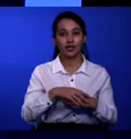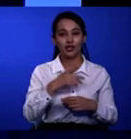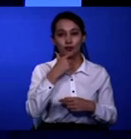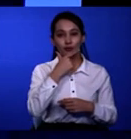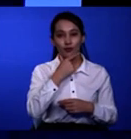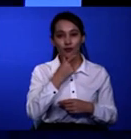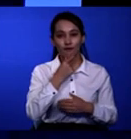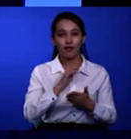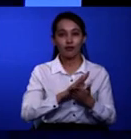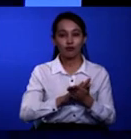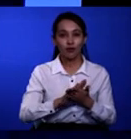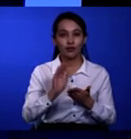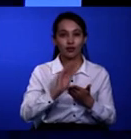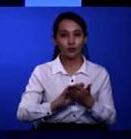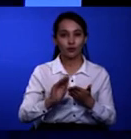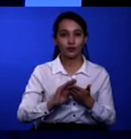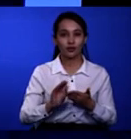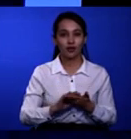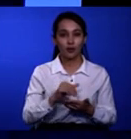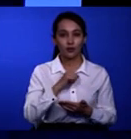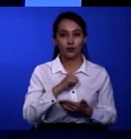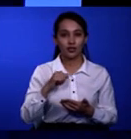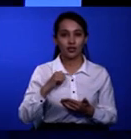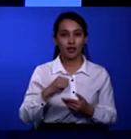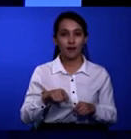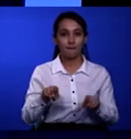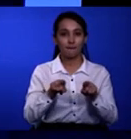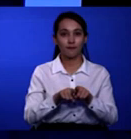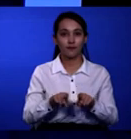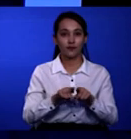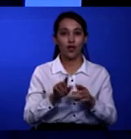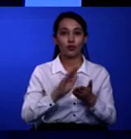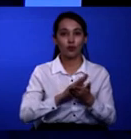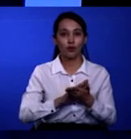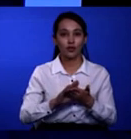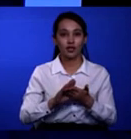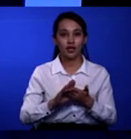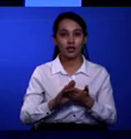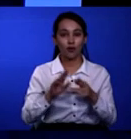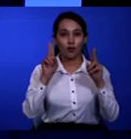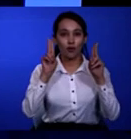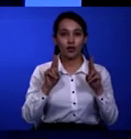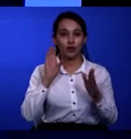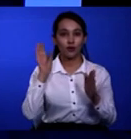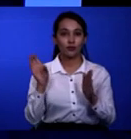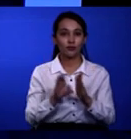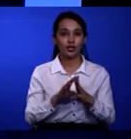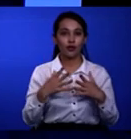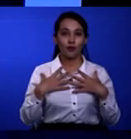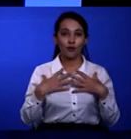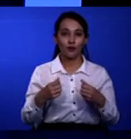va toza yozing. O'zingiz ham shu bilan birga tozalikka rioya qiling. Bu